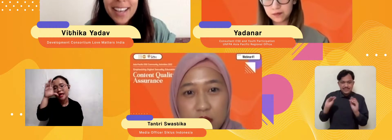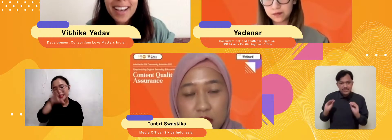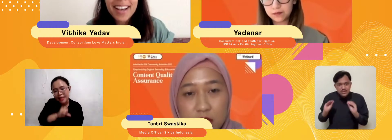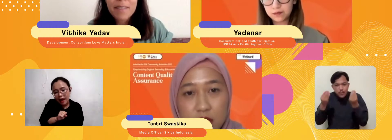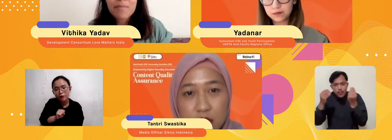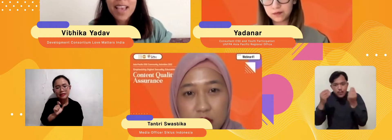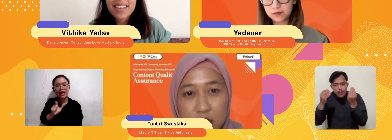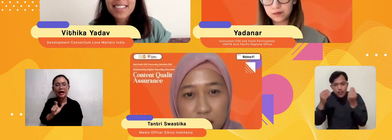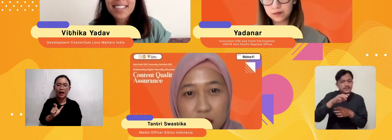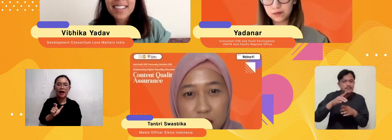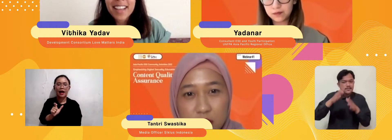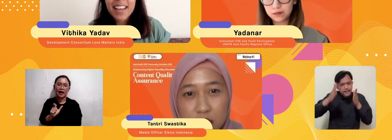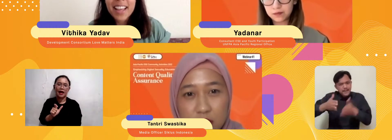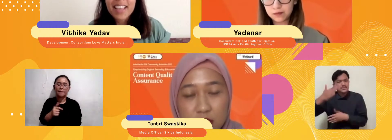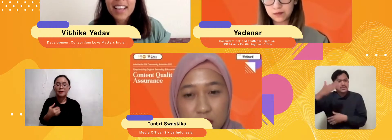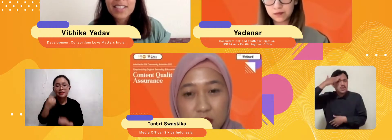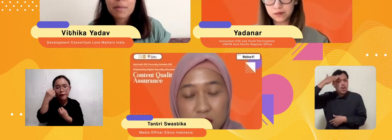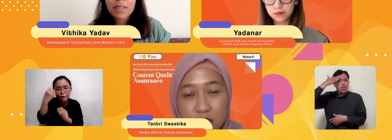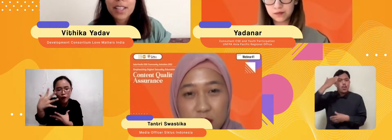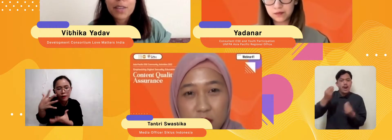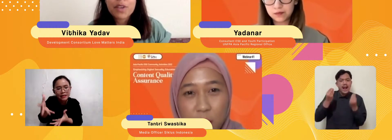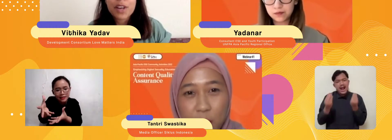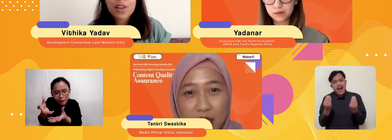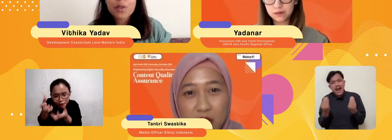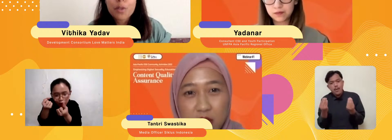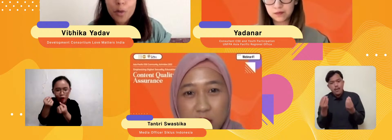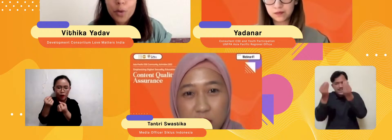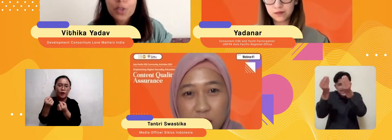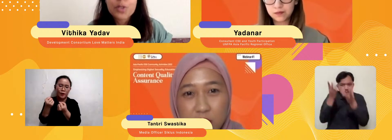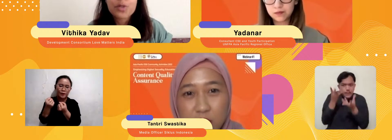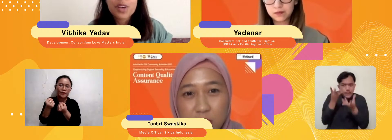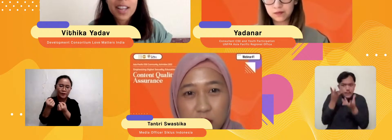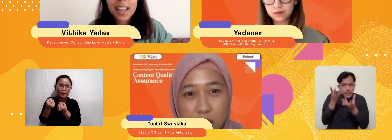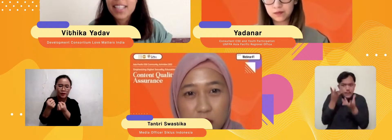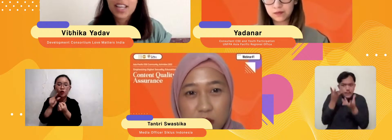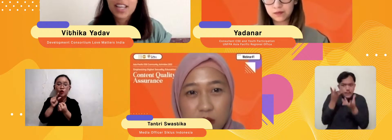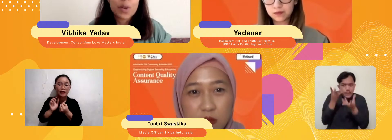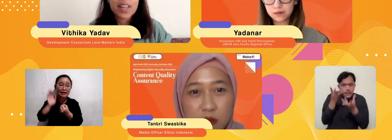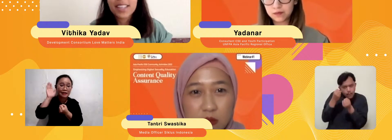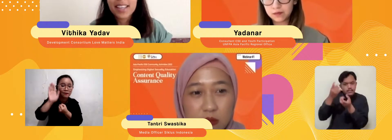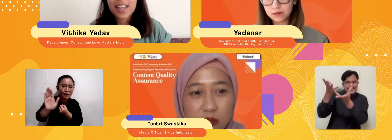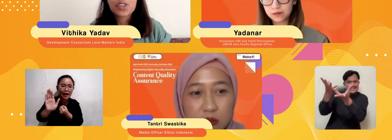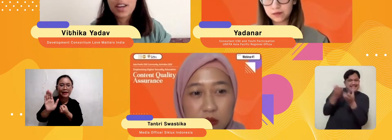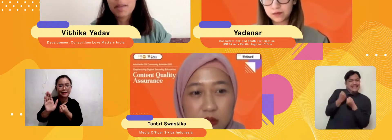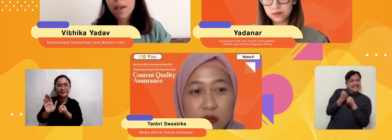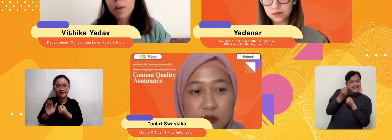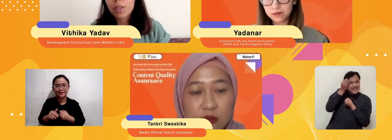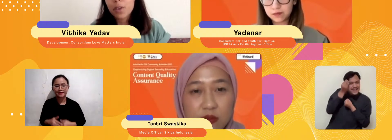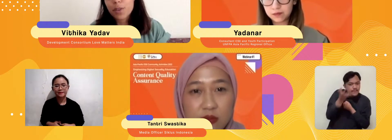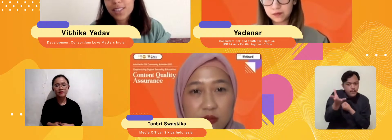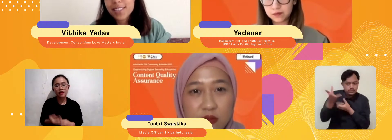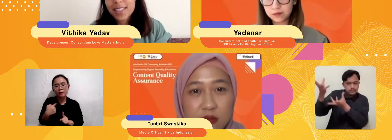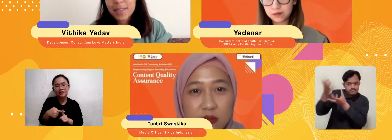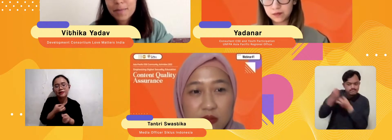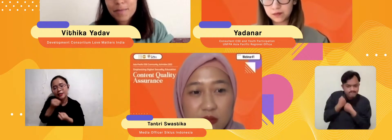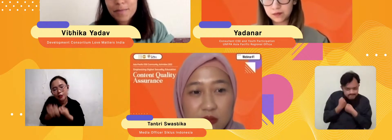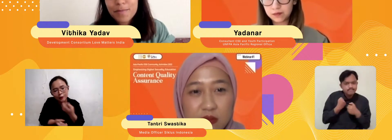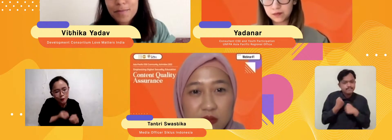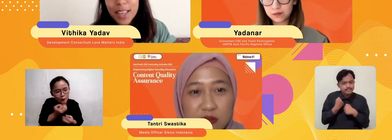points. And that is something that we really look forward to collecting and collating and sharing back with our